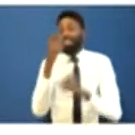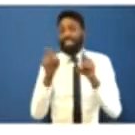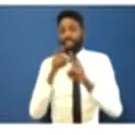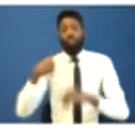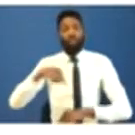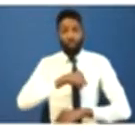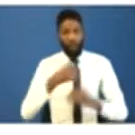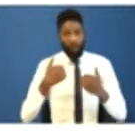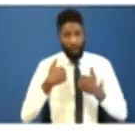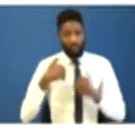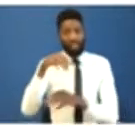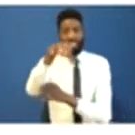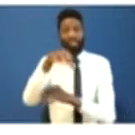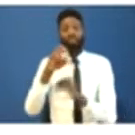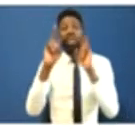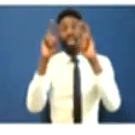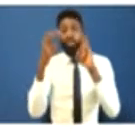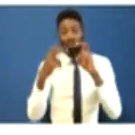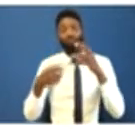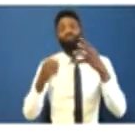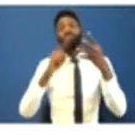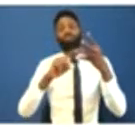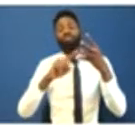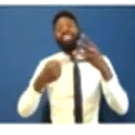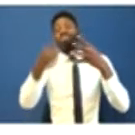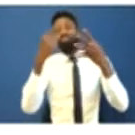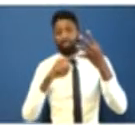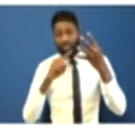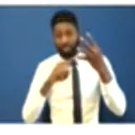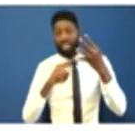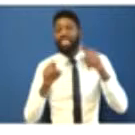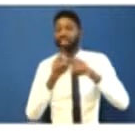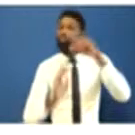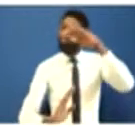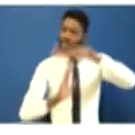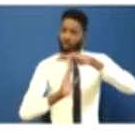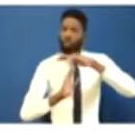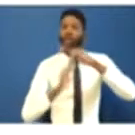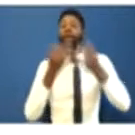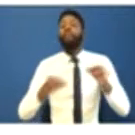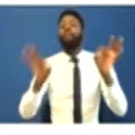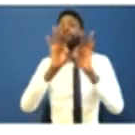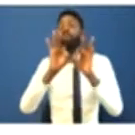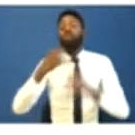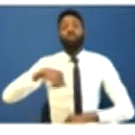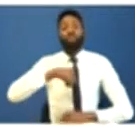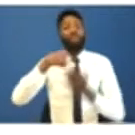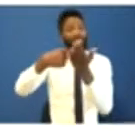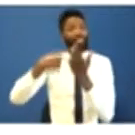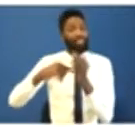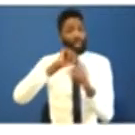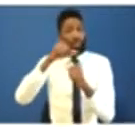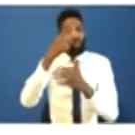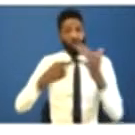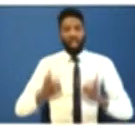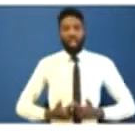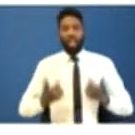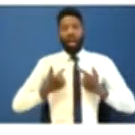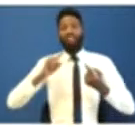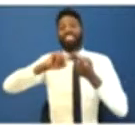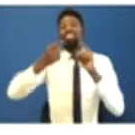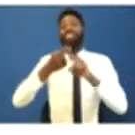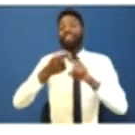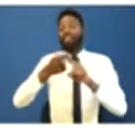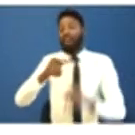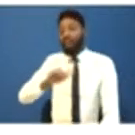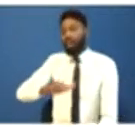transport issues and utmost important and of importance we'll also be talking about the living standards in the